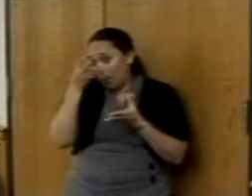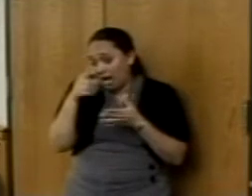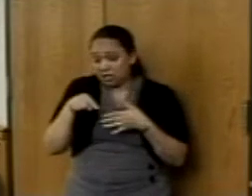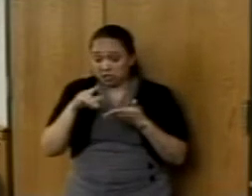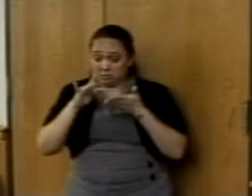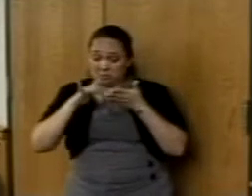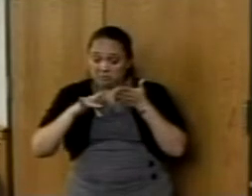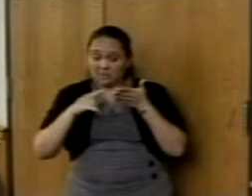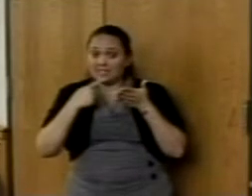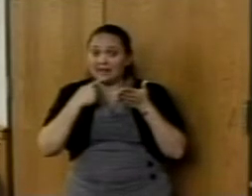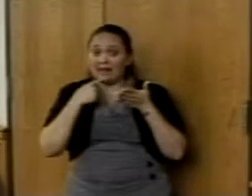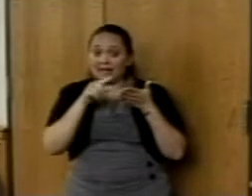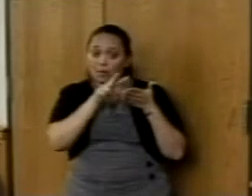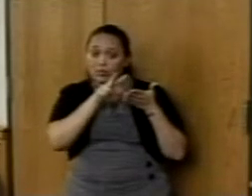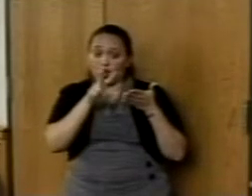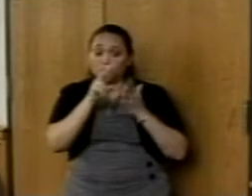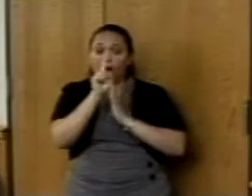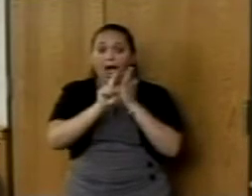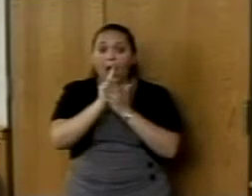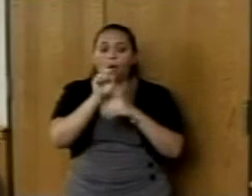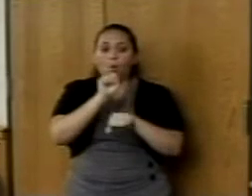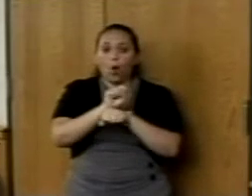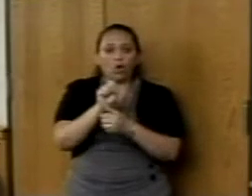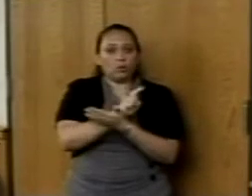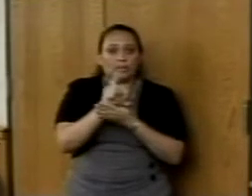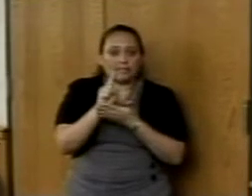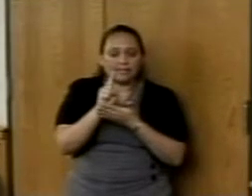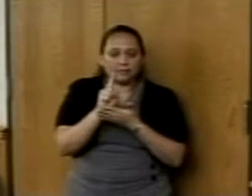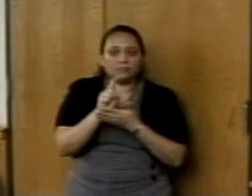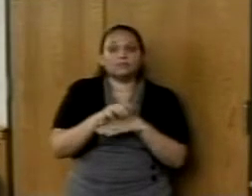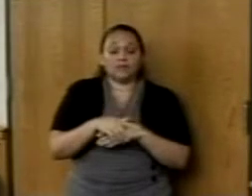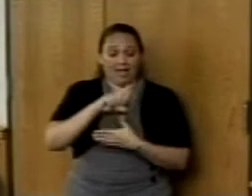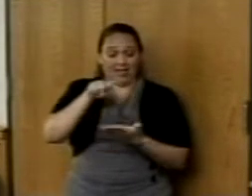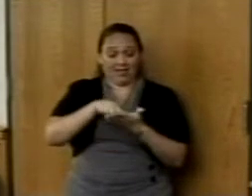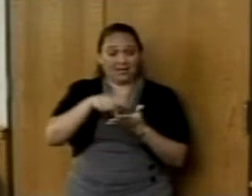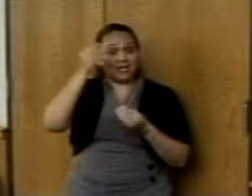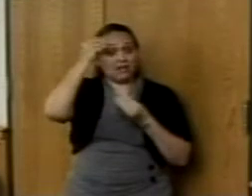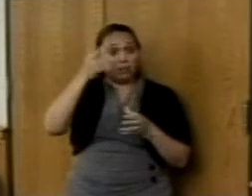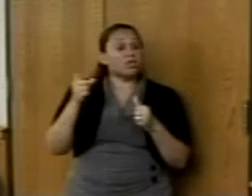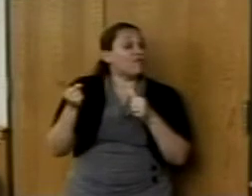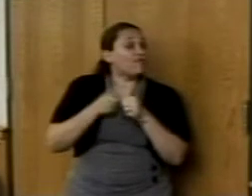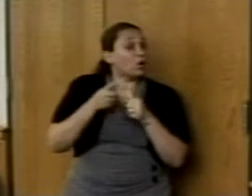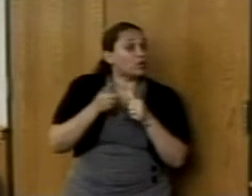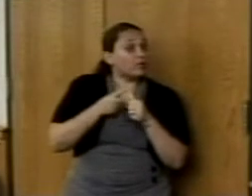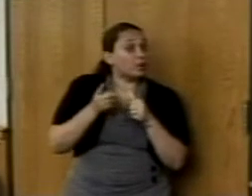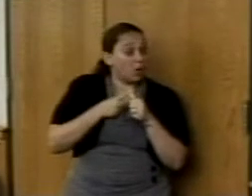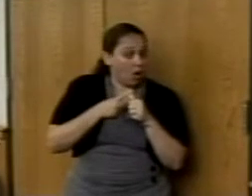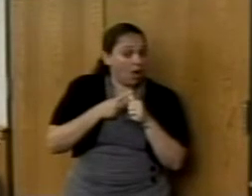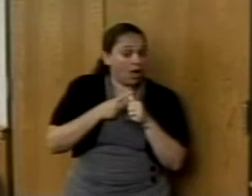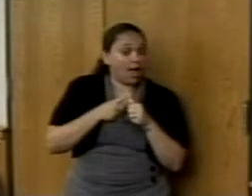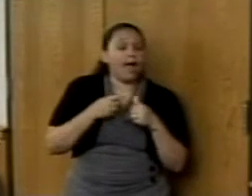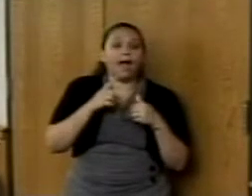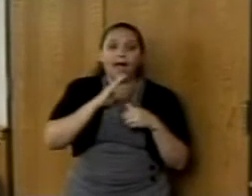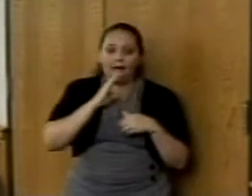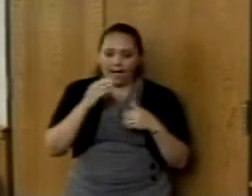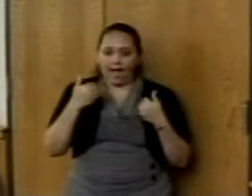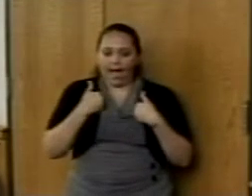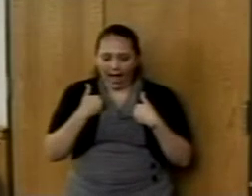information stating that there was a 32-hour work week. This information, first of all and foremost, has been